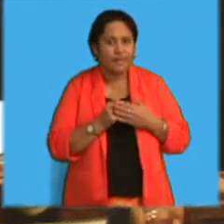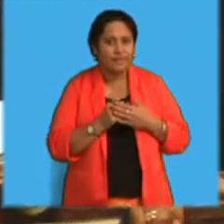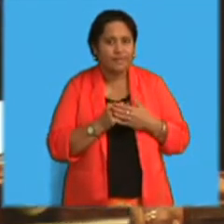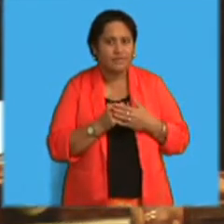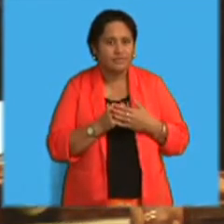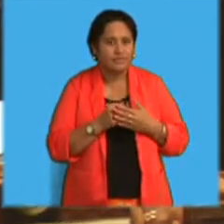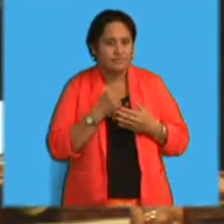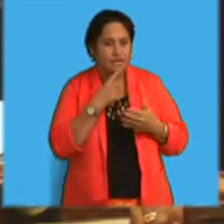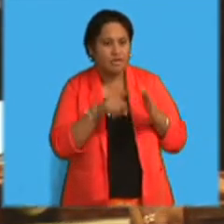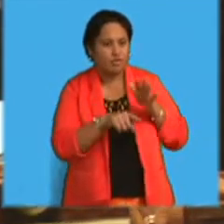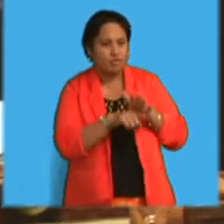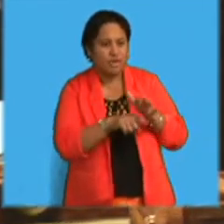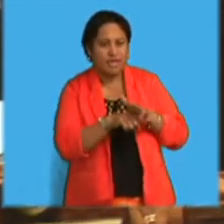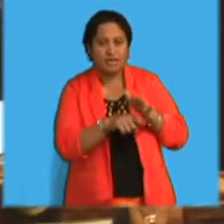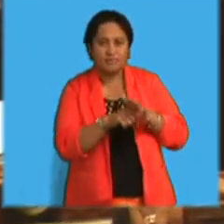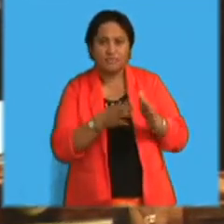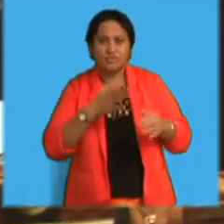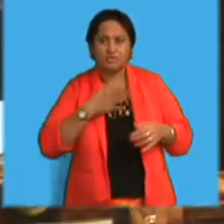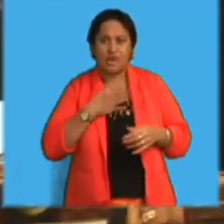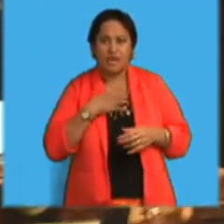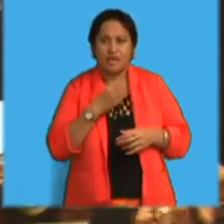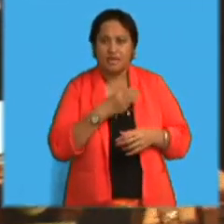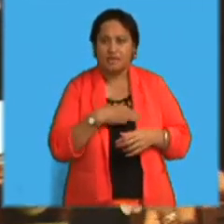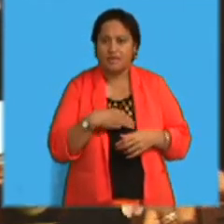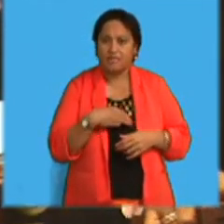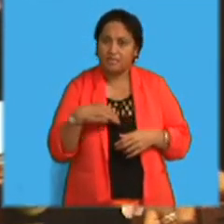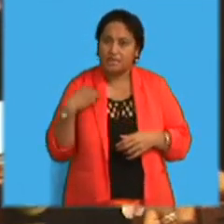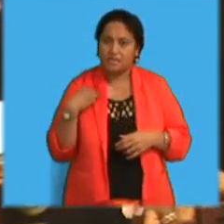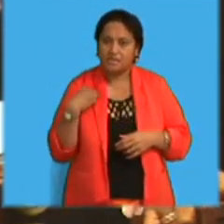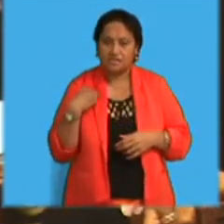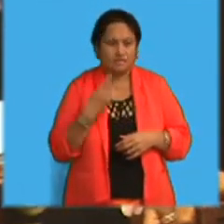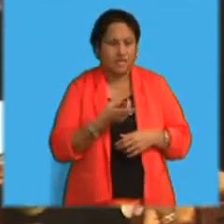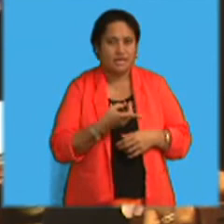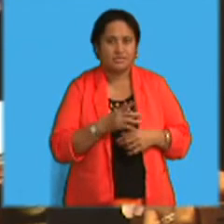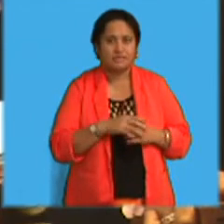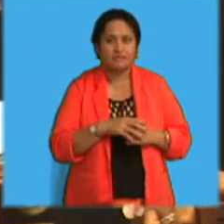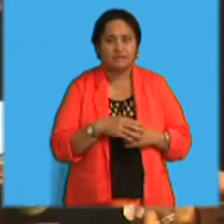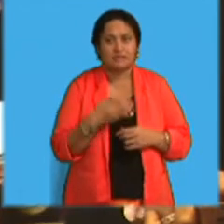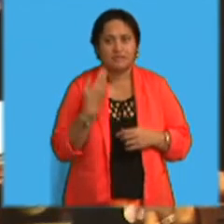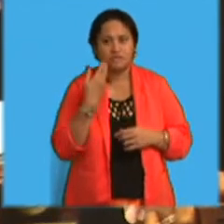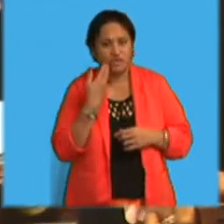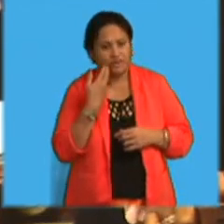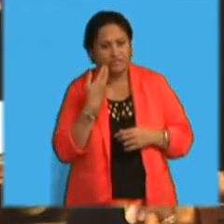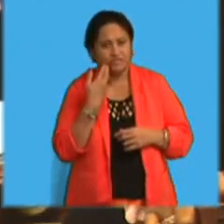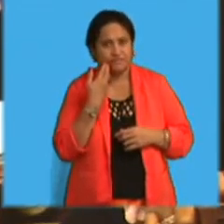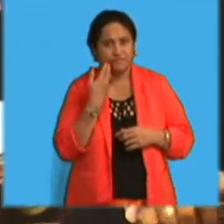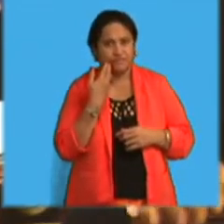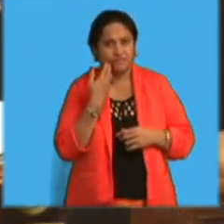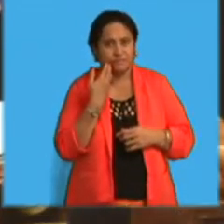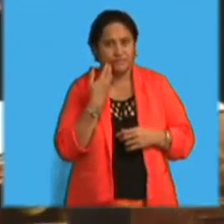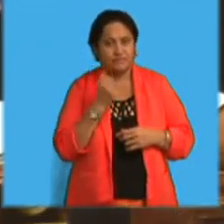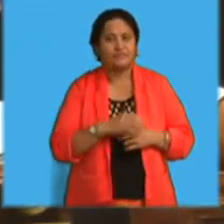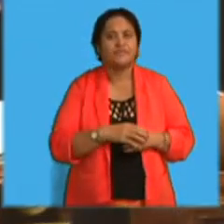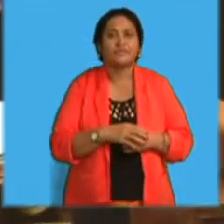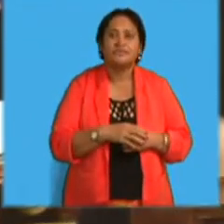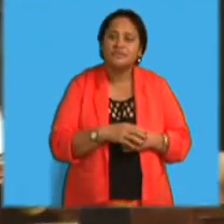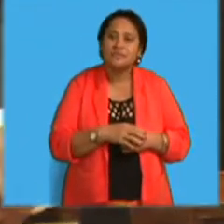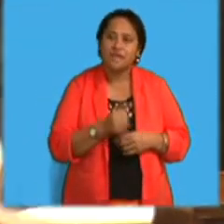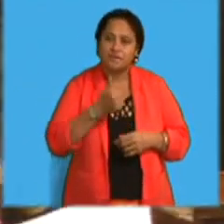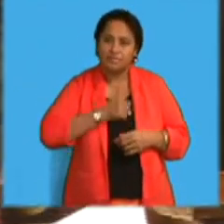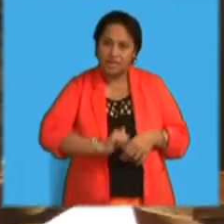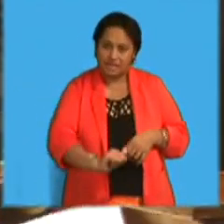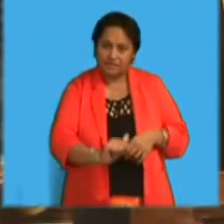not afraid to say that it is shameful conduct. Time and time again, the general public is subjected to misleading statements. Madam